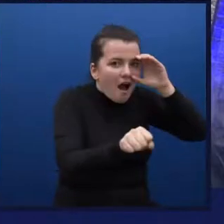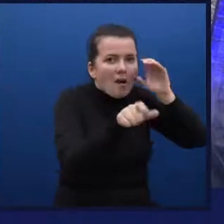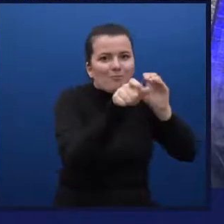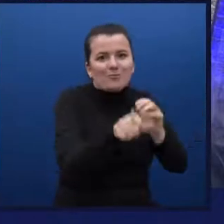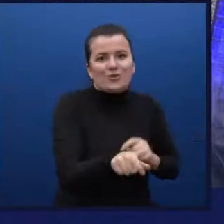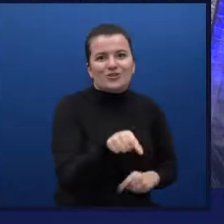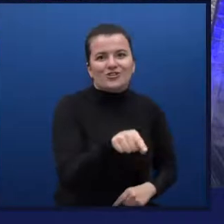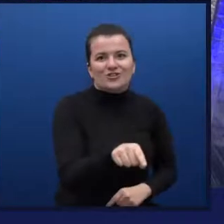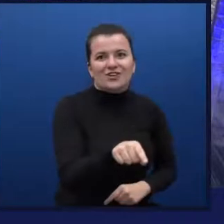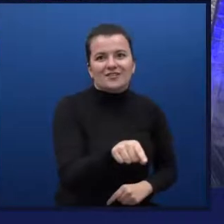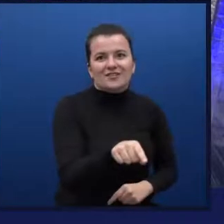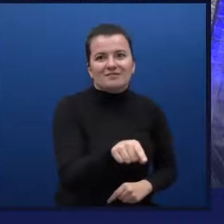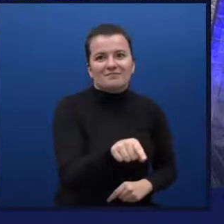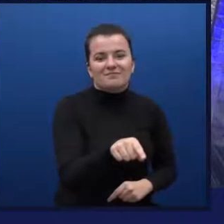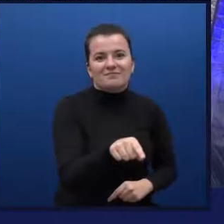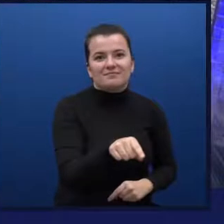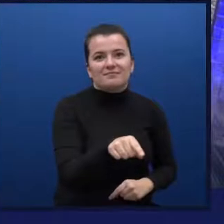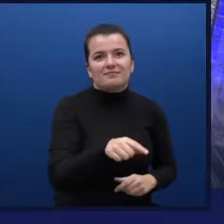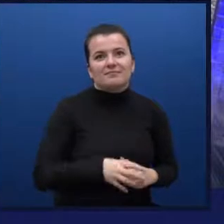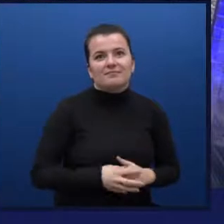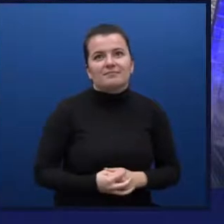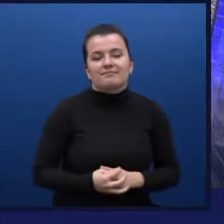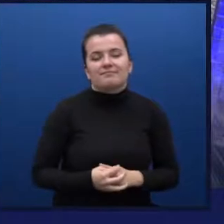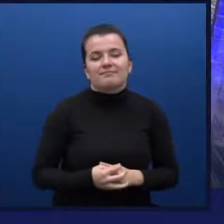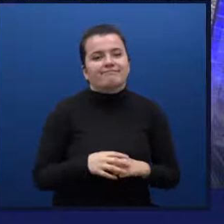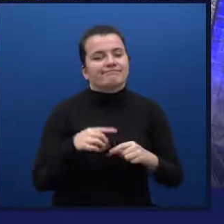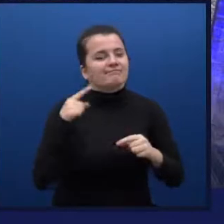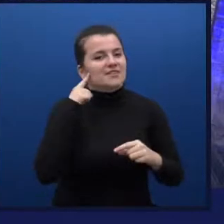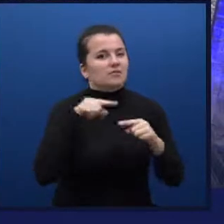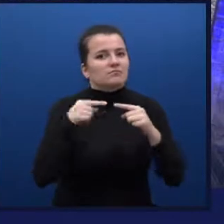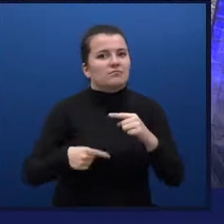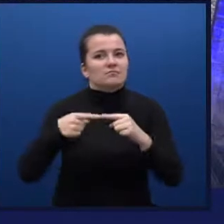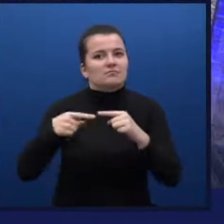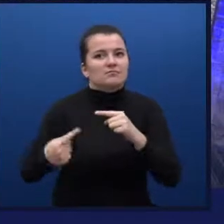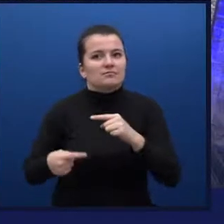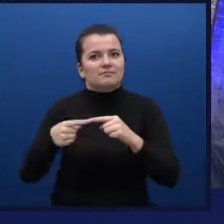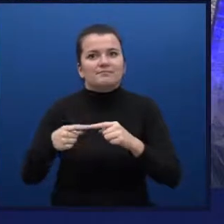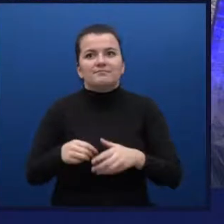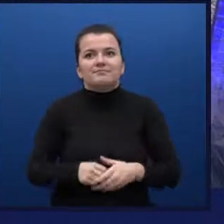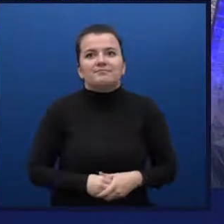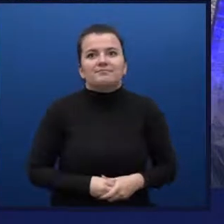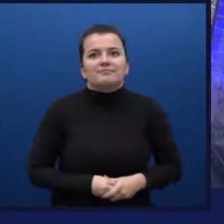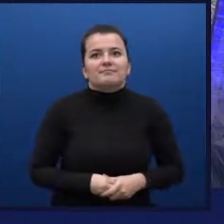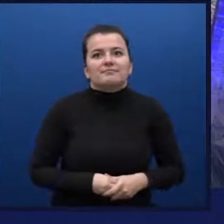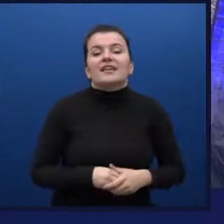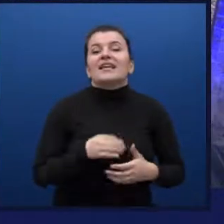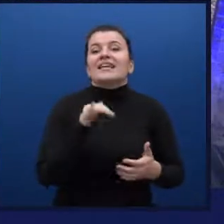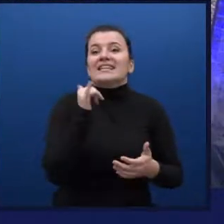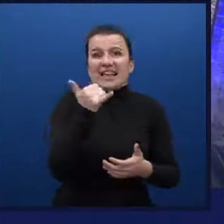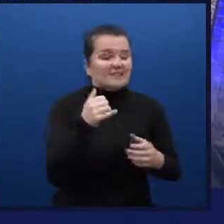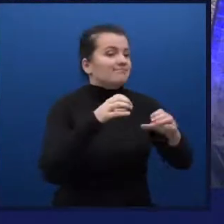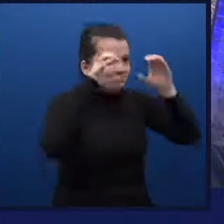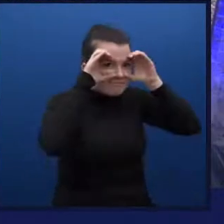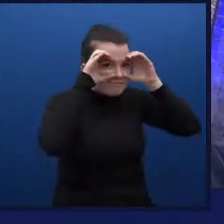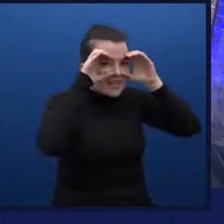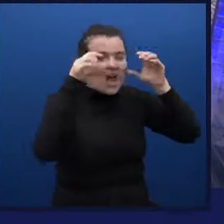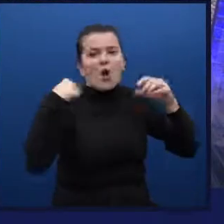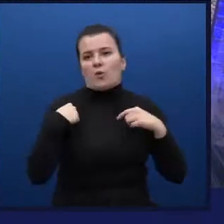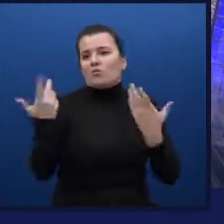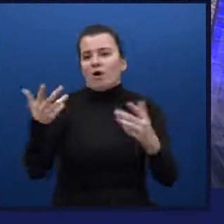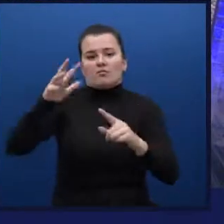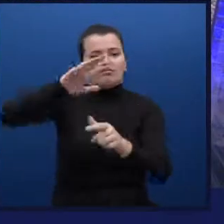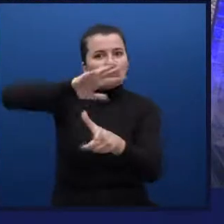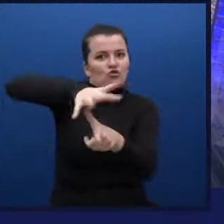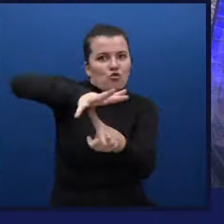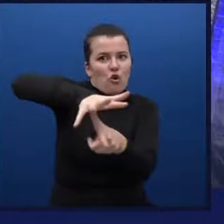So the life jacket piece was an interesting one because we had the ability to identify a marker, and the marker was the life jacket. We also